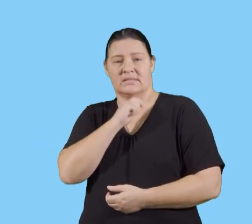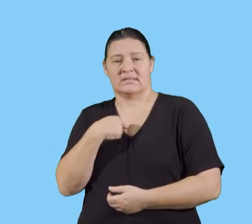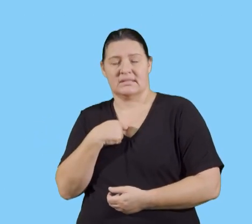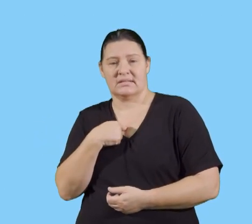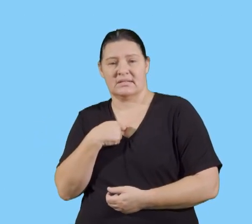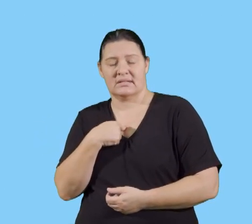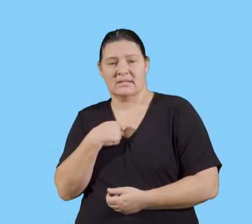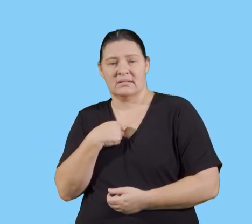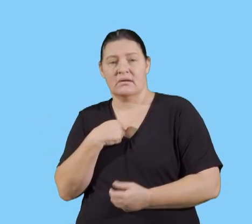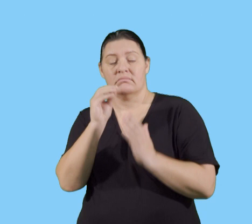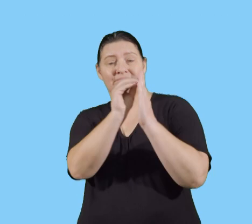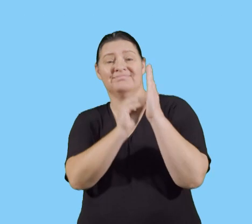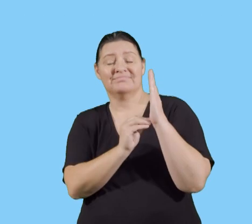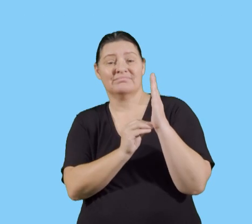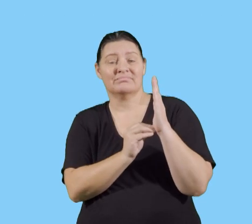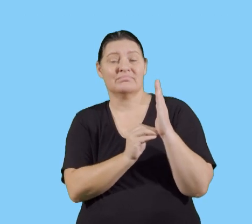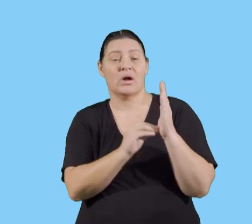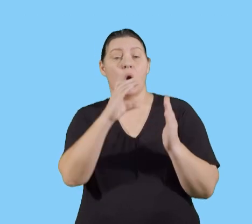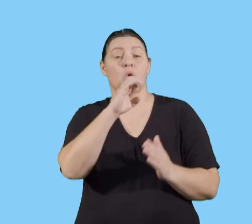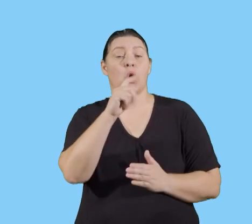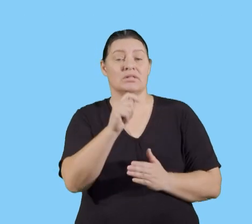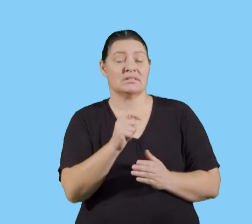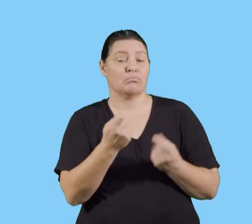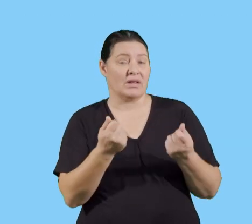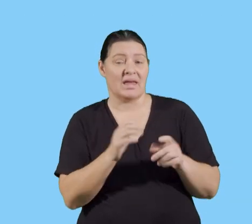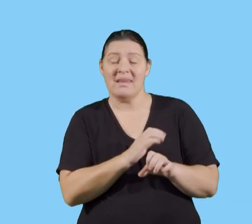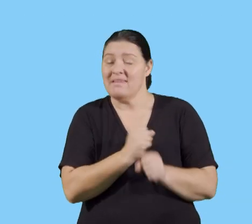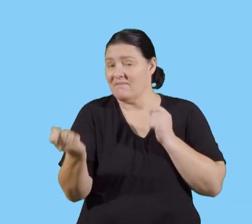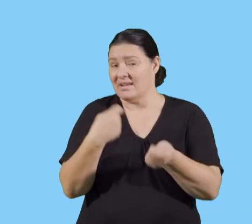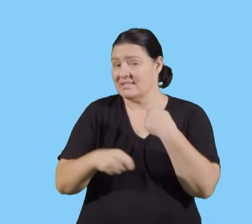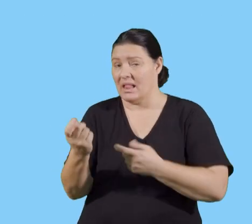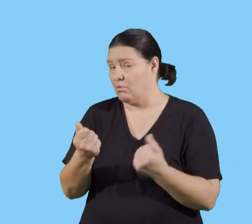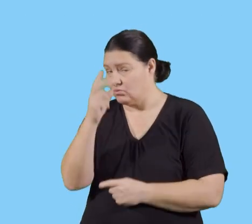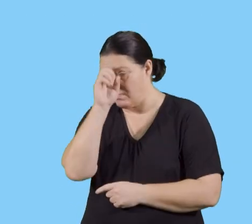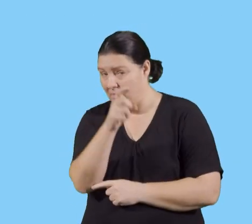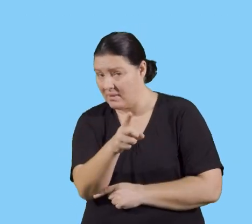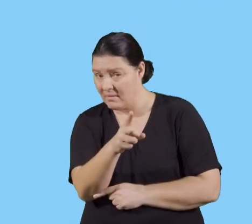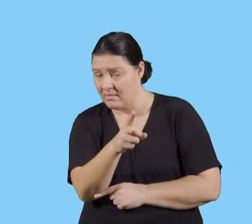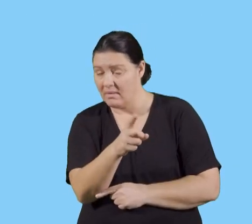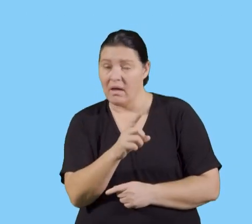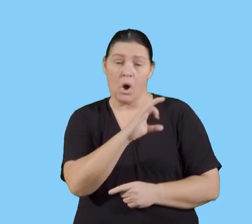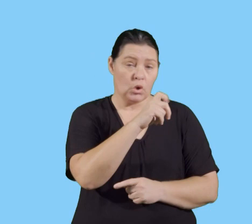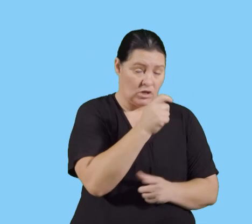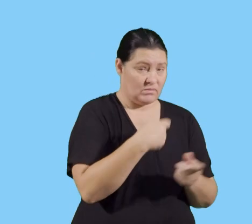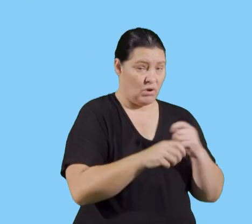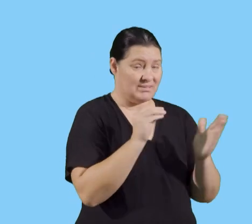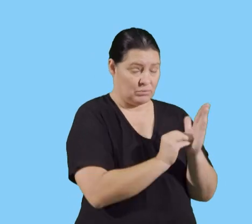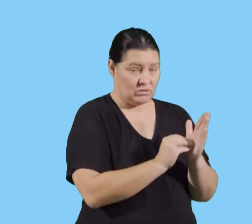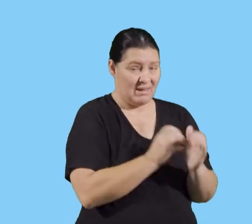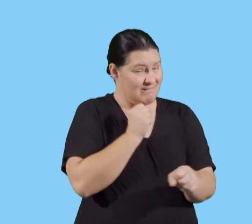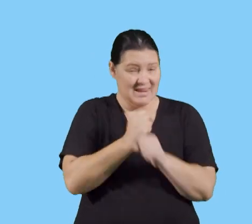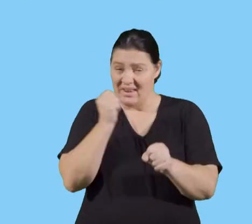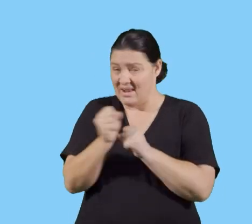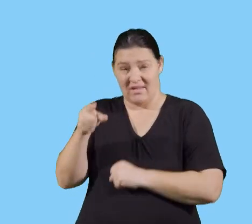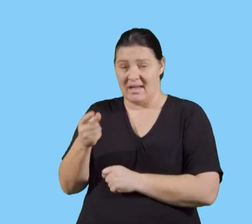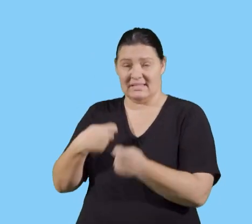are recording the cost price and never the selling price. Remember that? We never record the selling price, but we focus